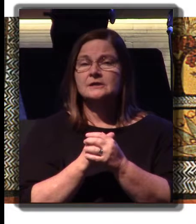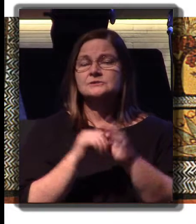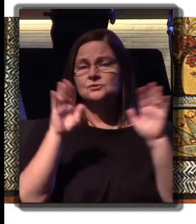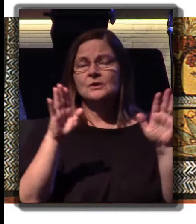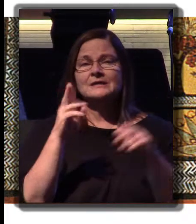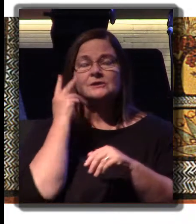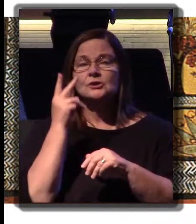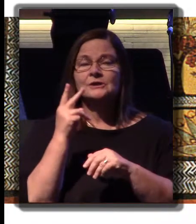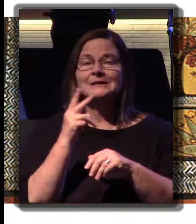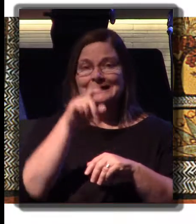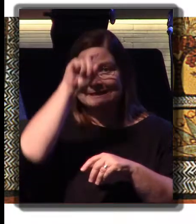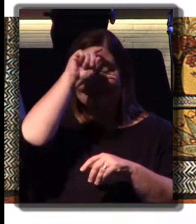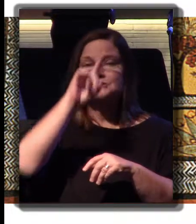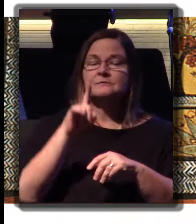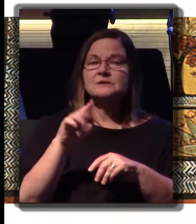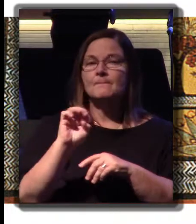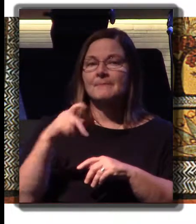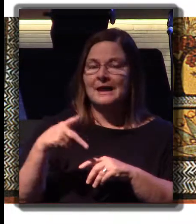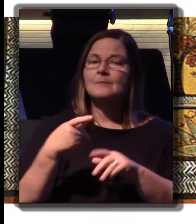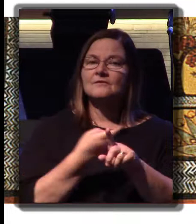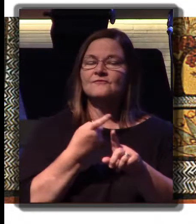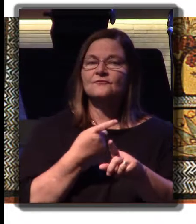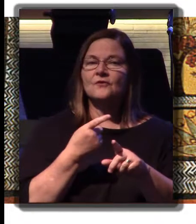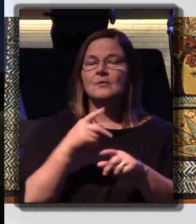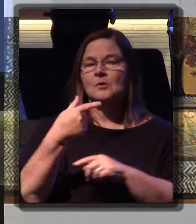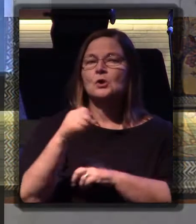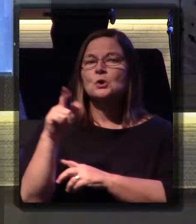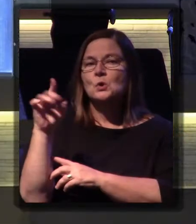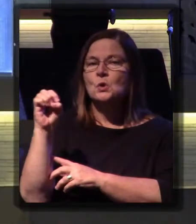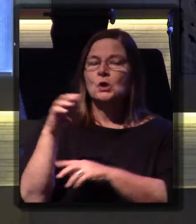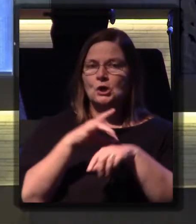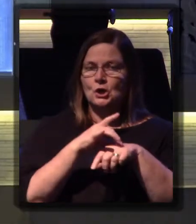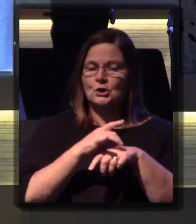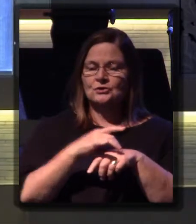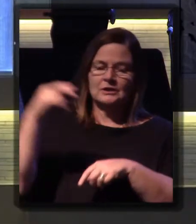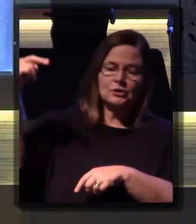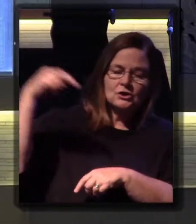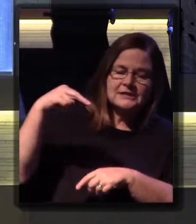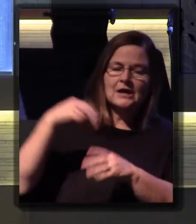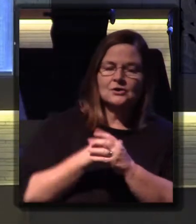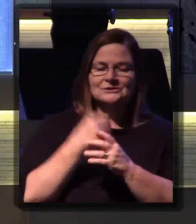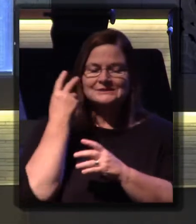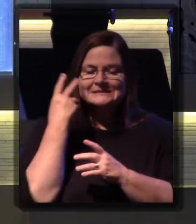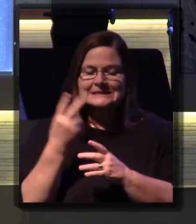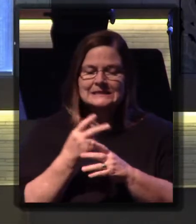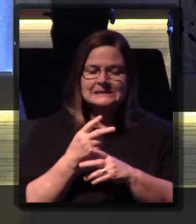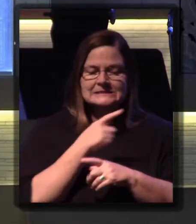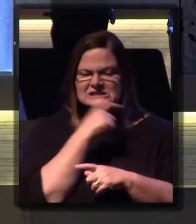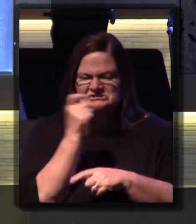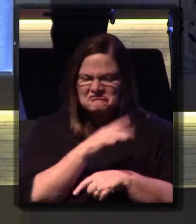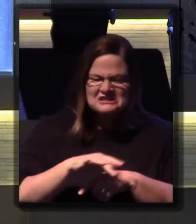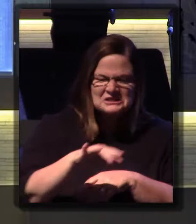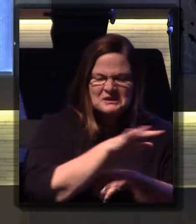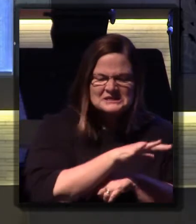palms beside the river. In fact, it's great to look at Egypt's map from Google Earth and peer down on the